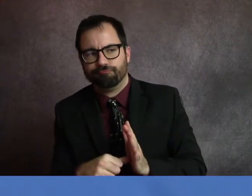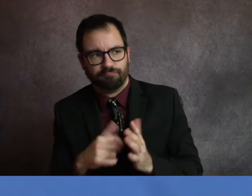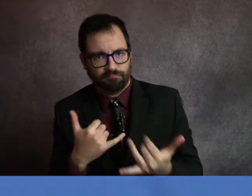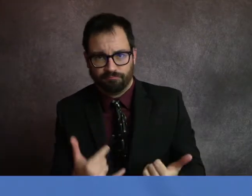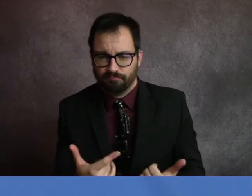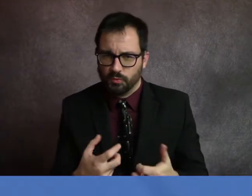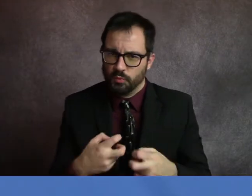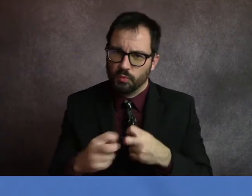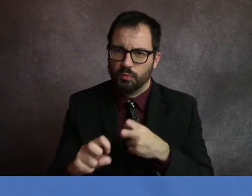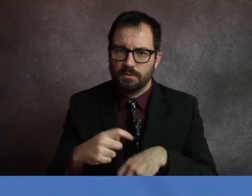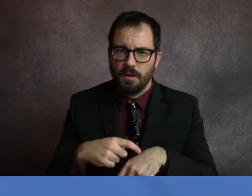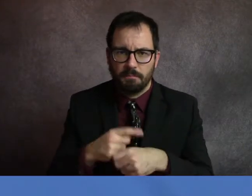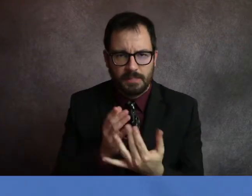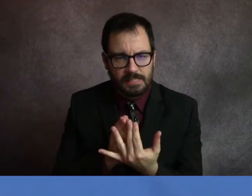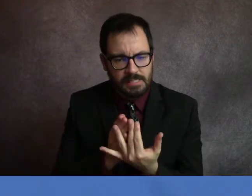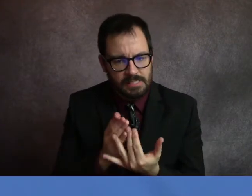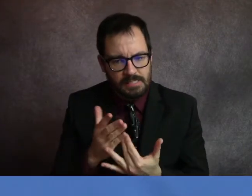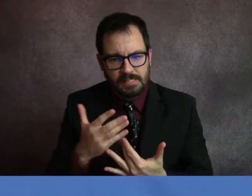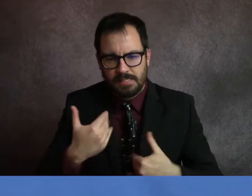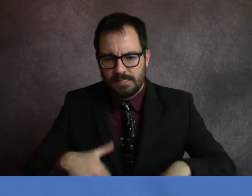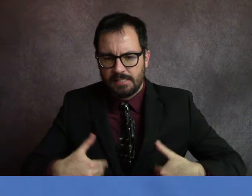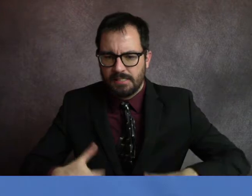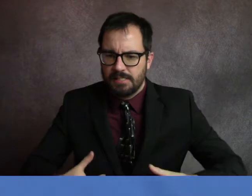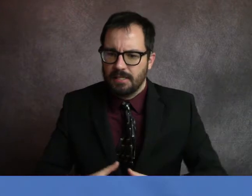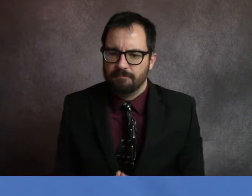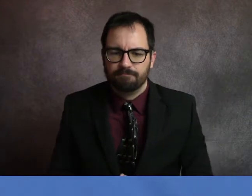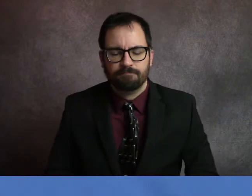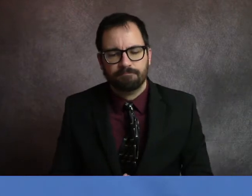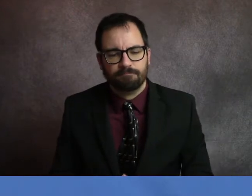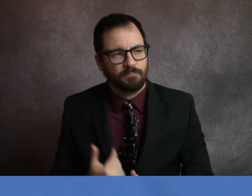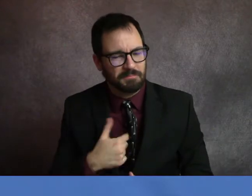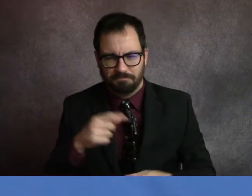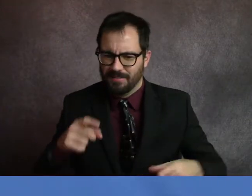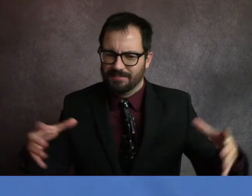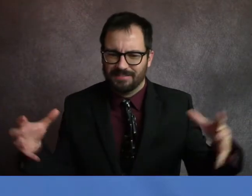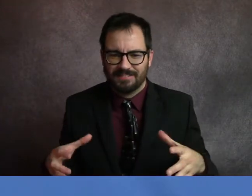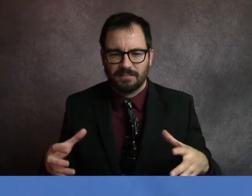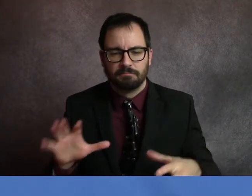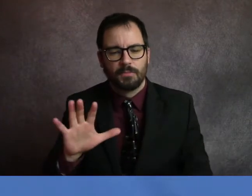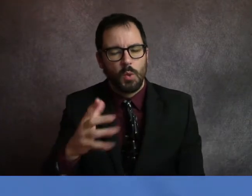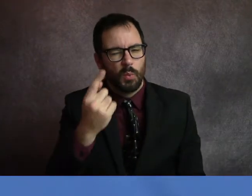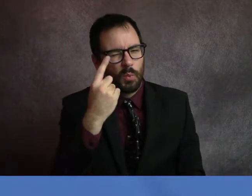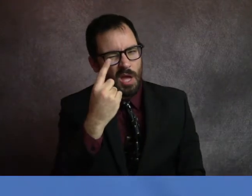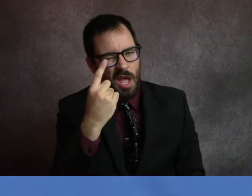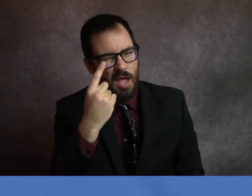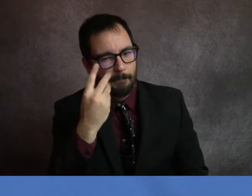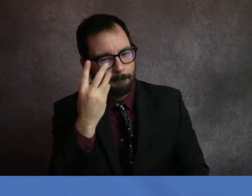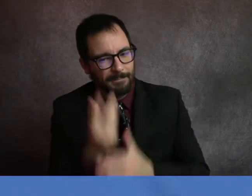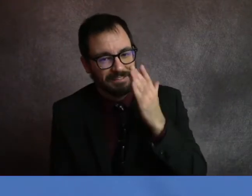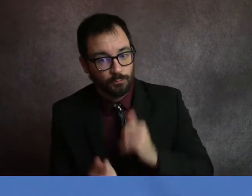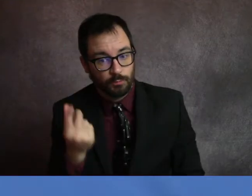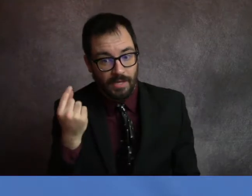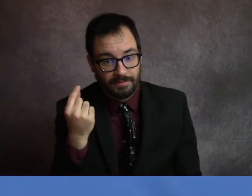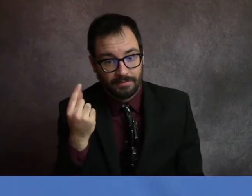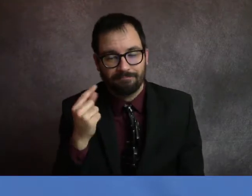In hard times, we certainly need to come together. But one key piece missing from the puzzle right now is federal support. A